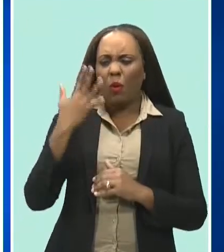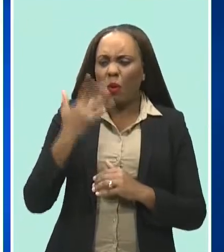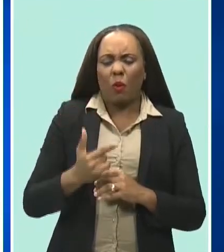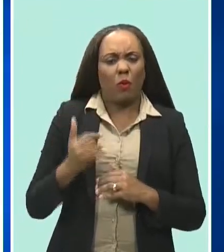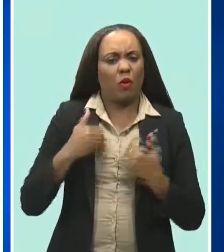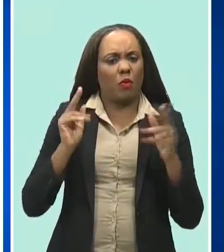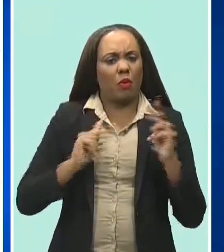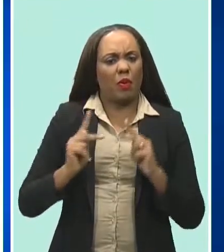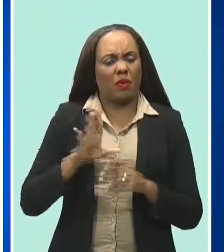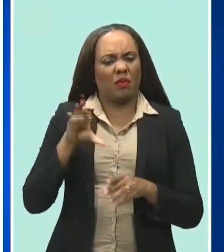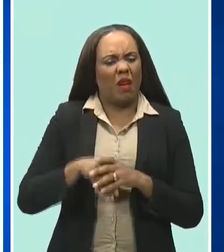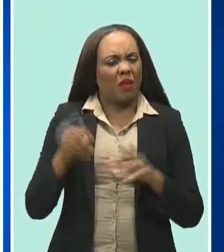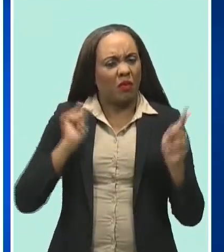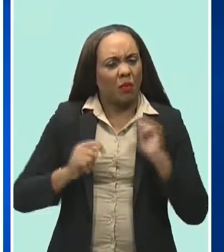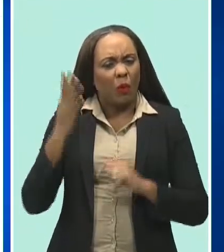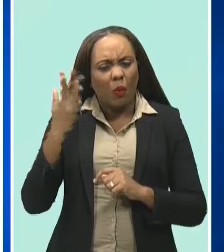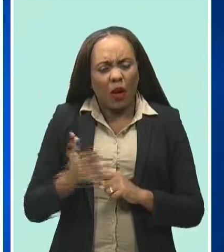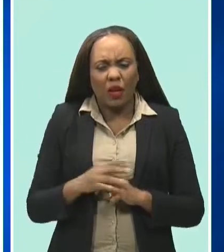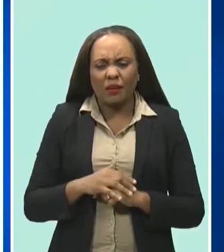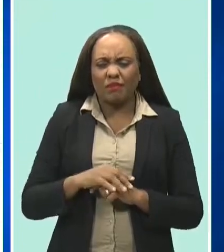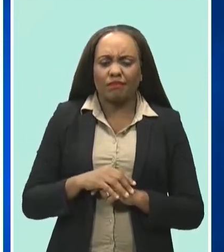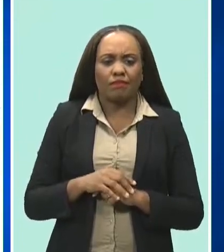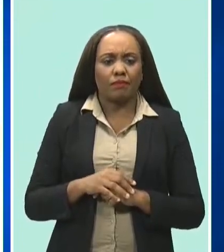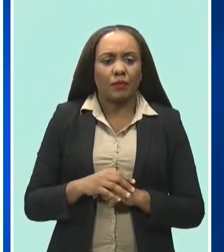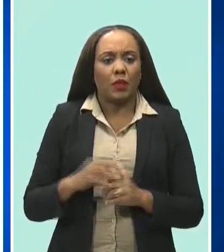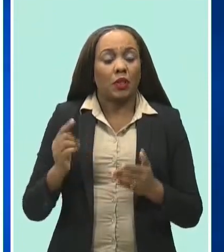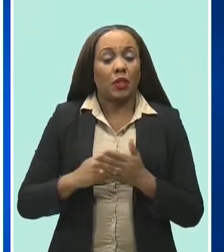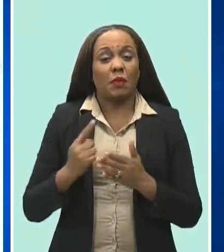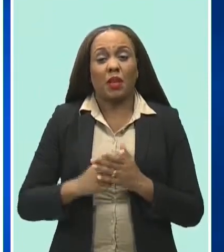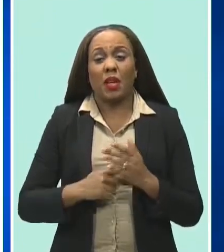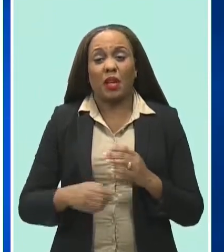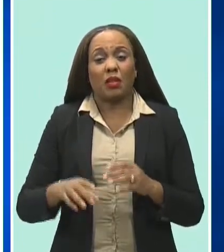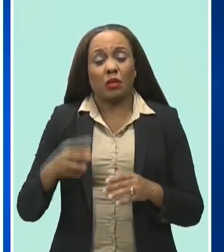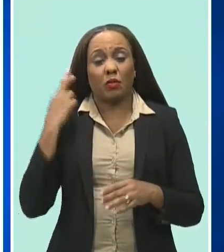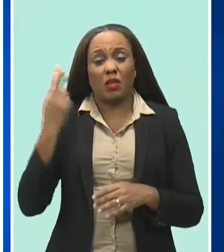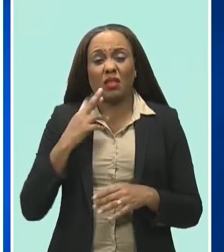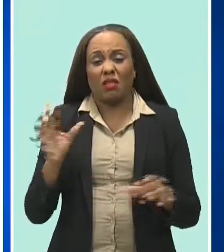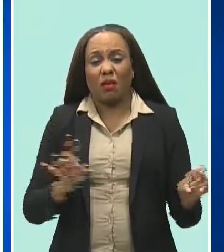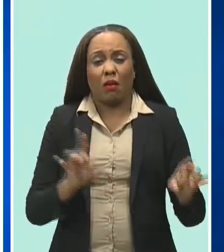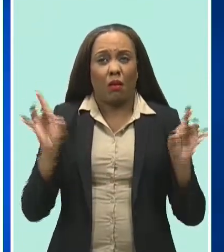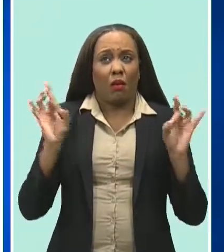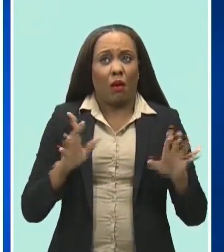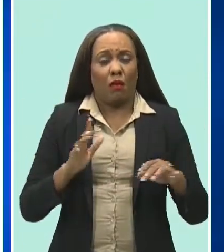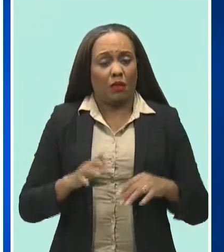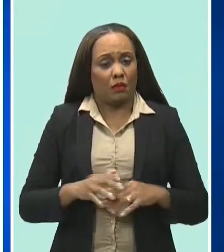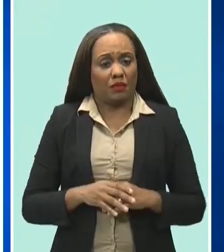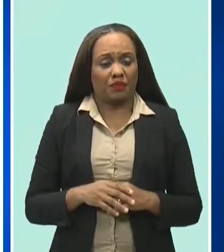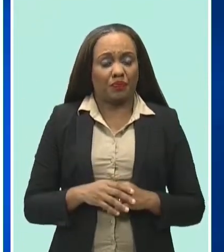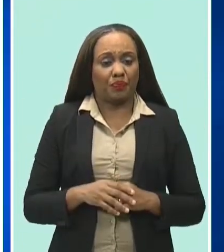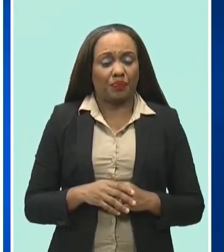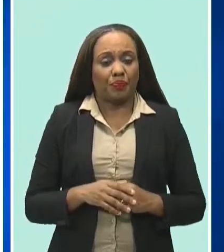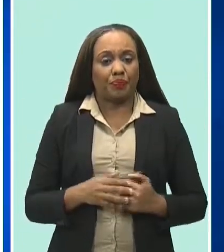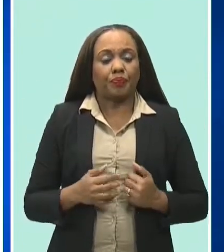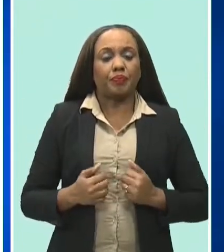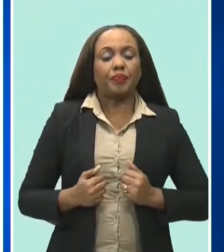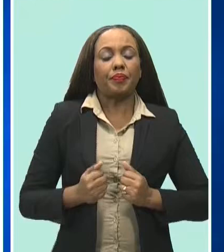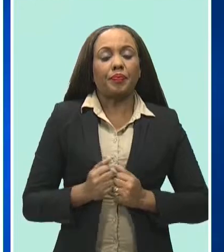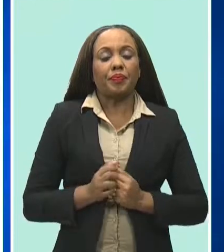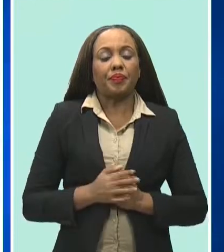it. He says sometimes there are absolutely horrifying reasons. They were told the only